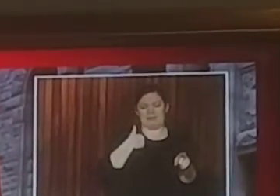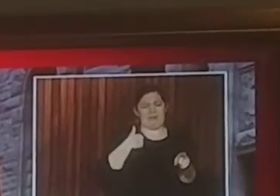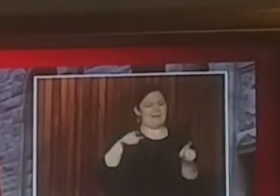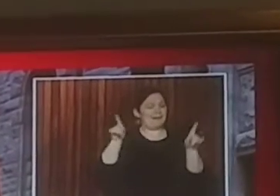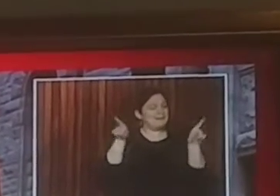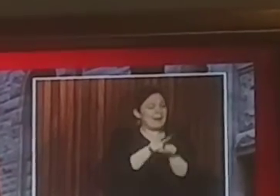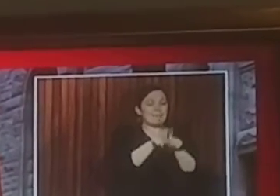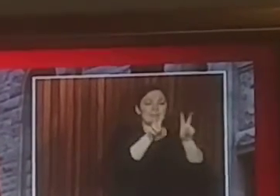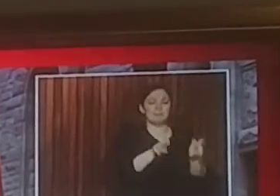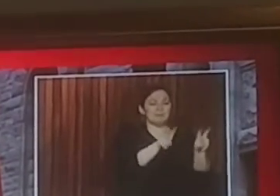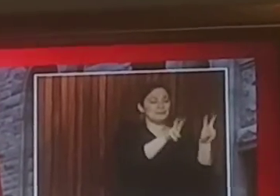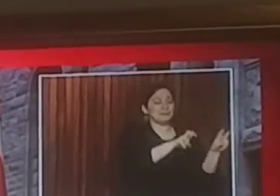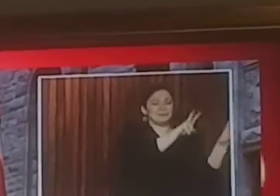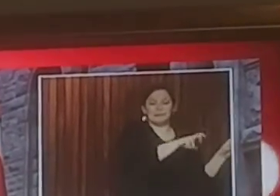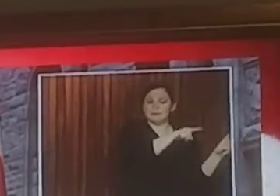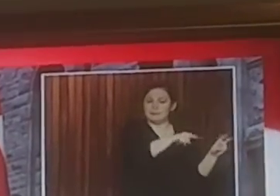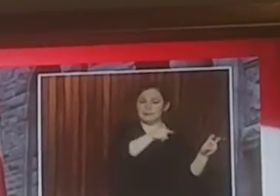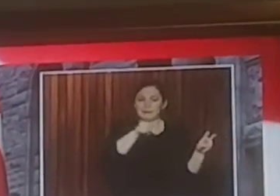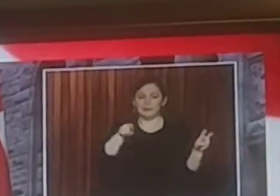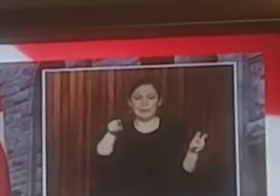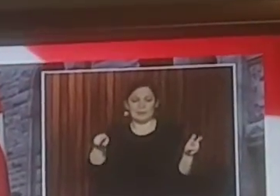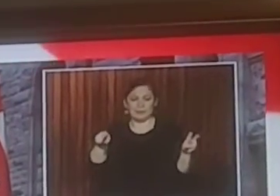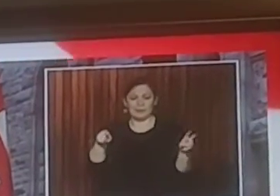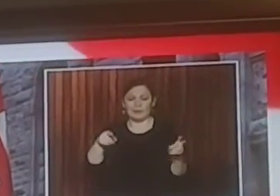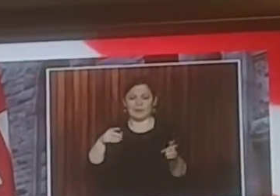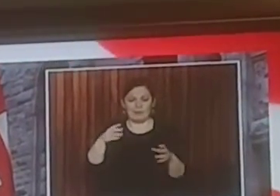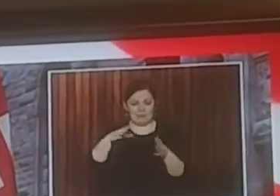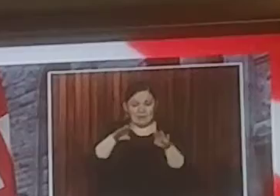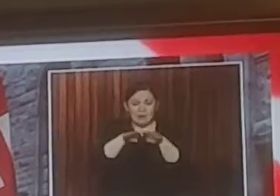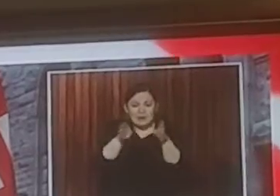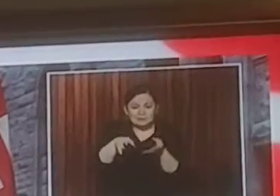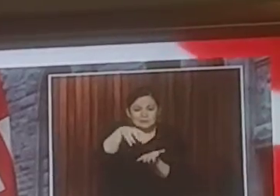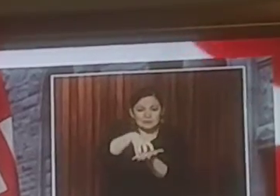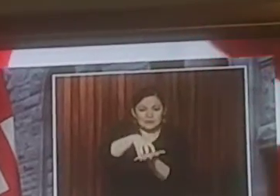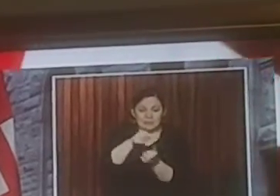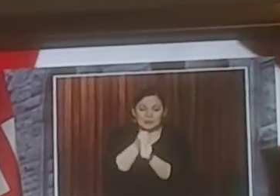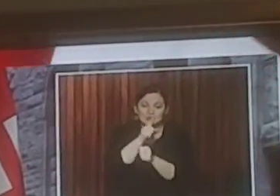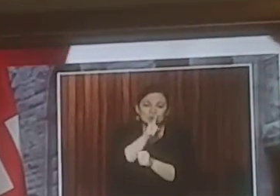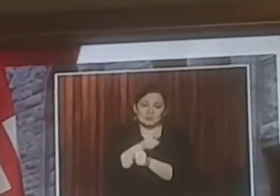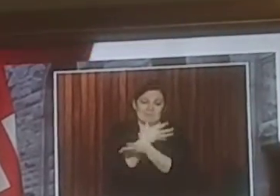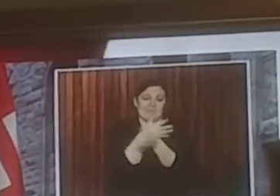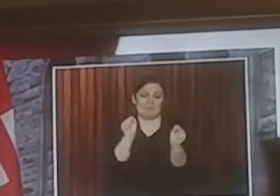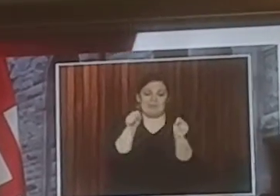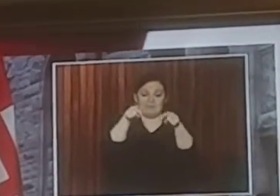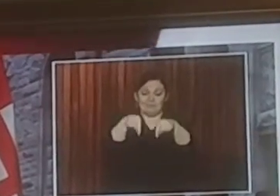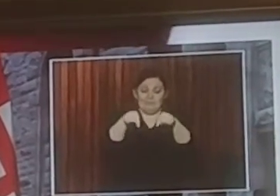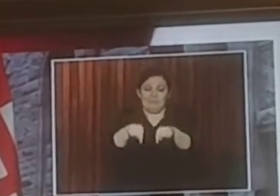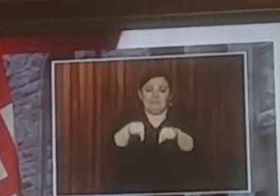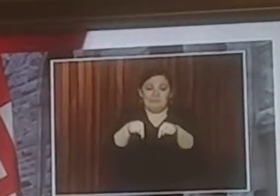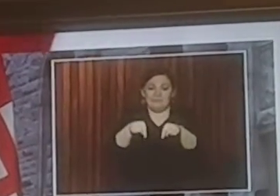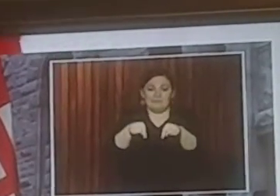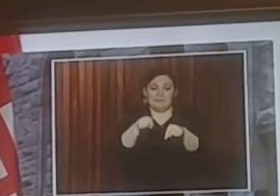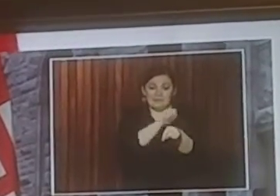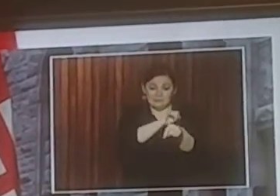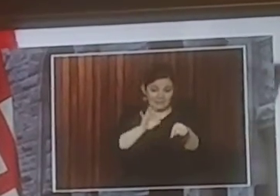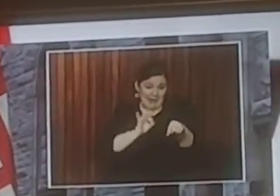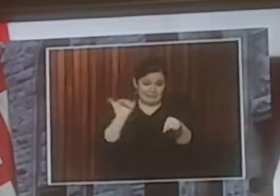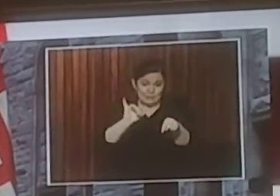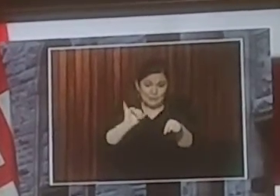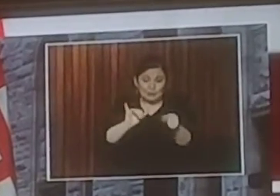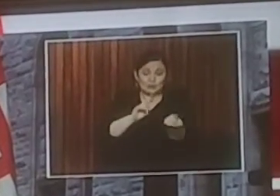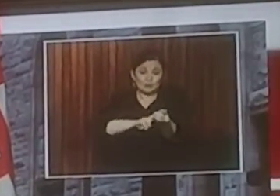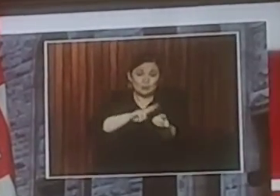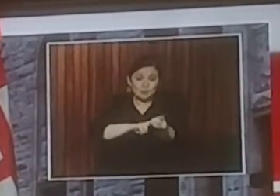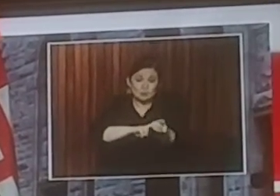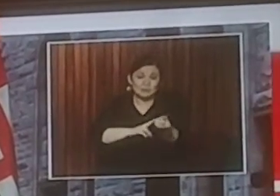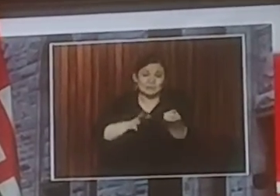vulnerable population in such a way that ensures their safety and the staff safety, and also the ethics side